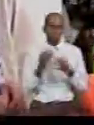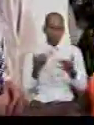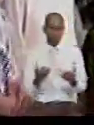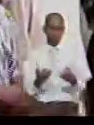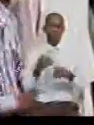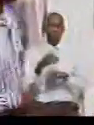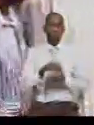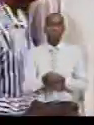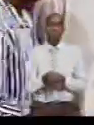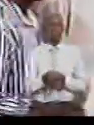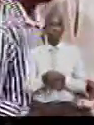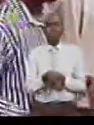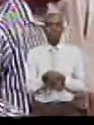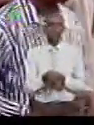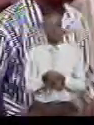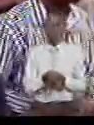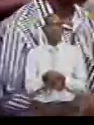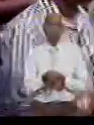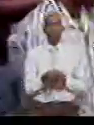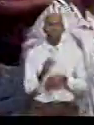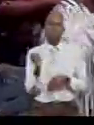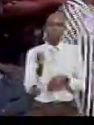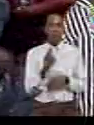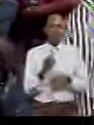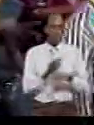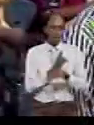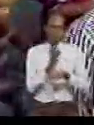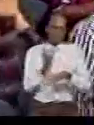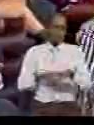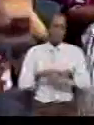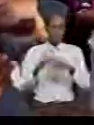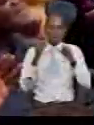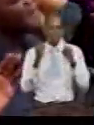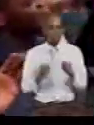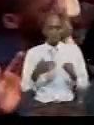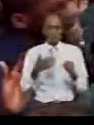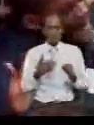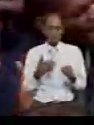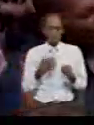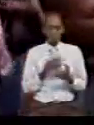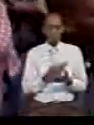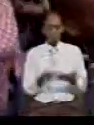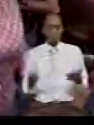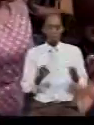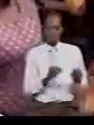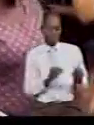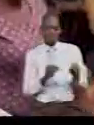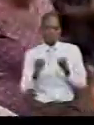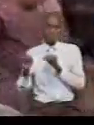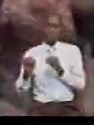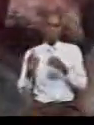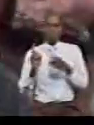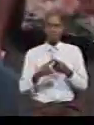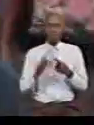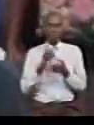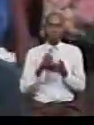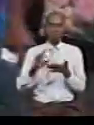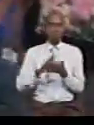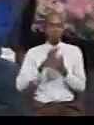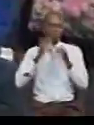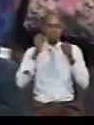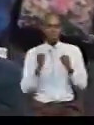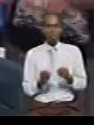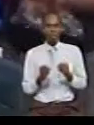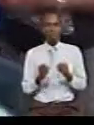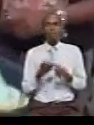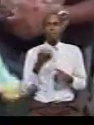Tonight, where natural power has failed, switch on to supernatural power. There's